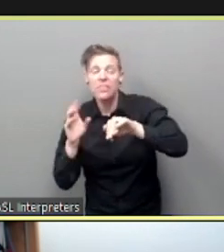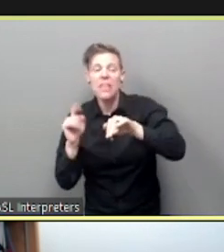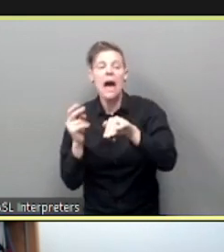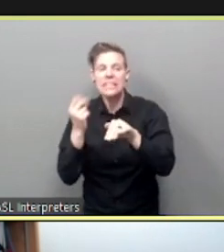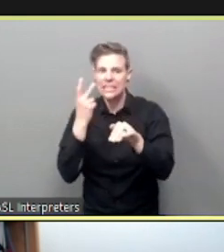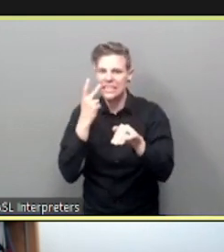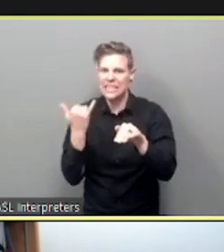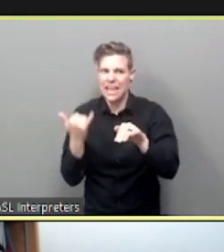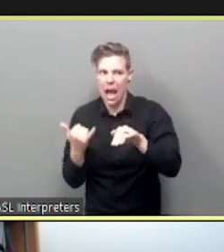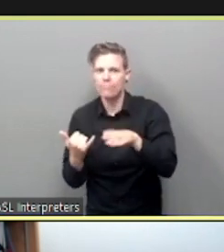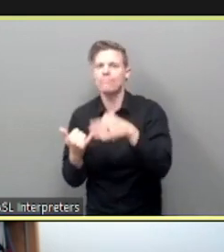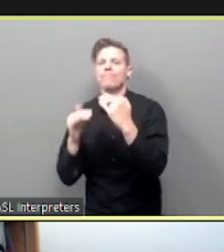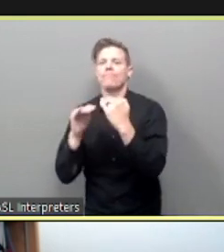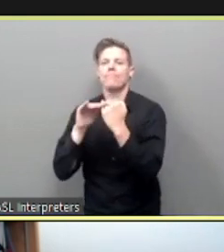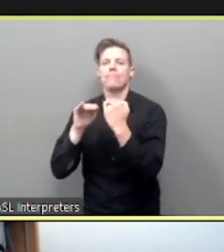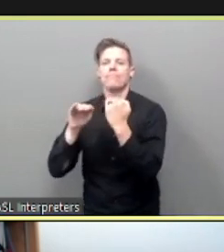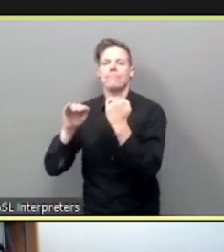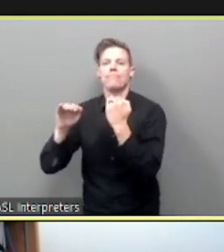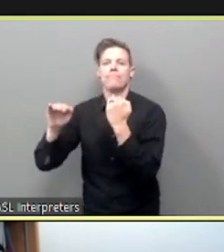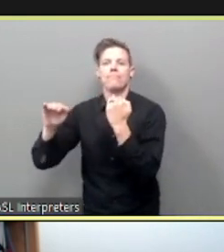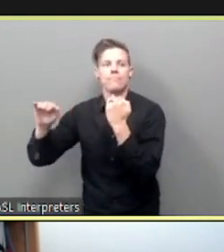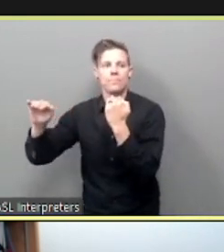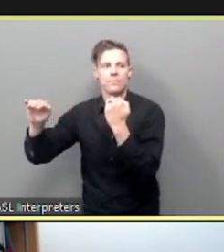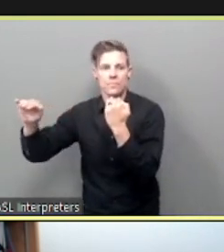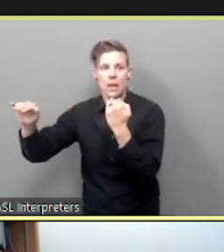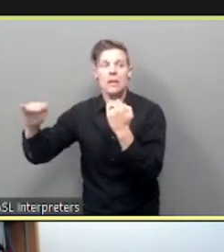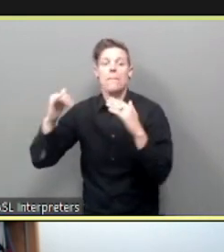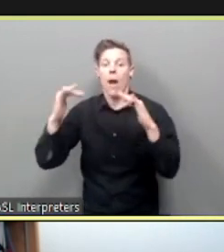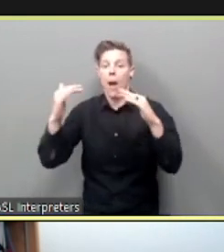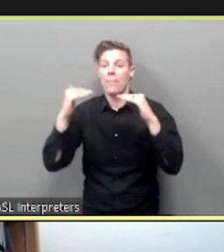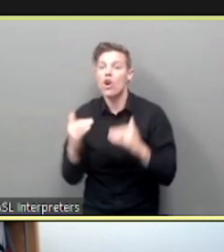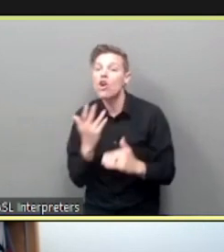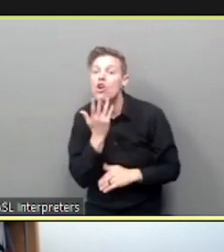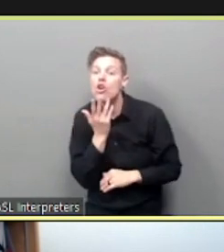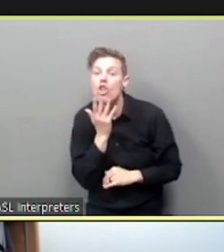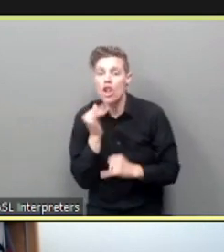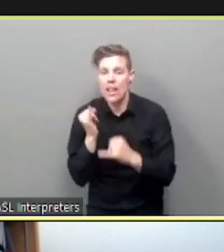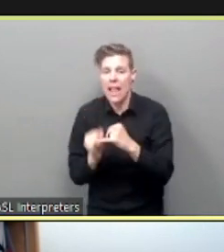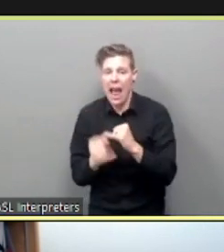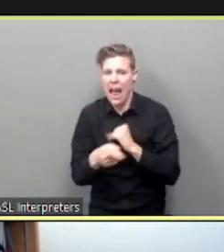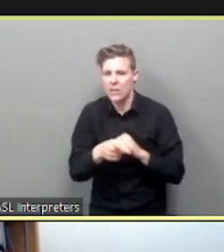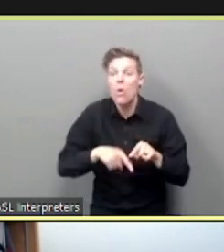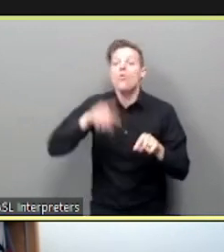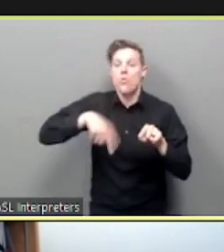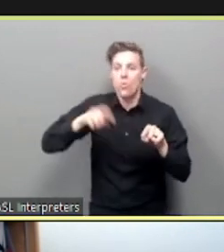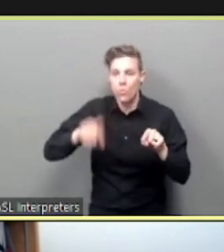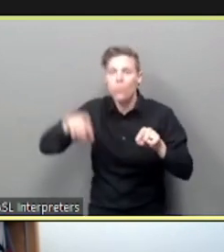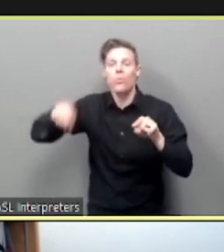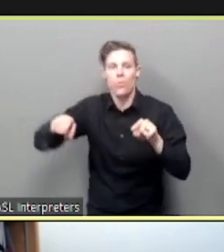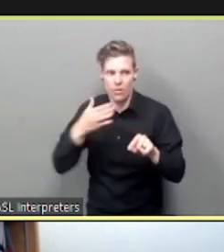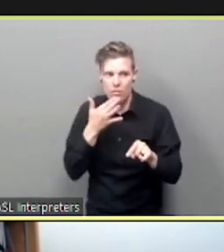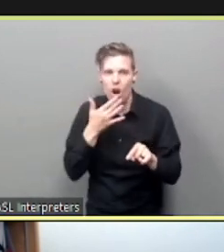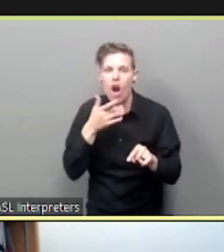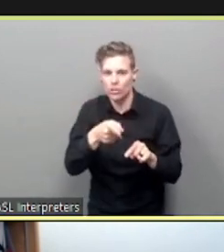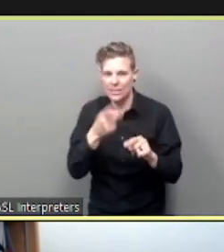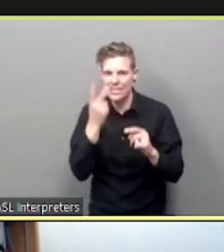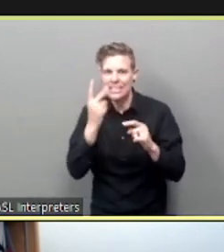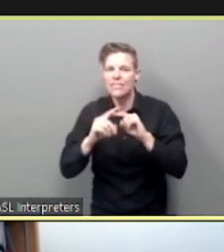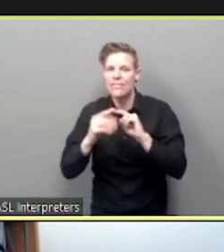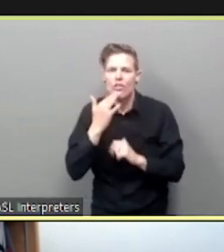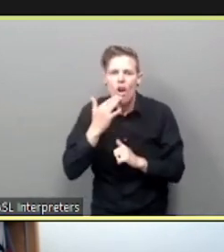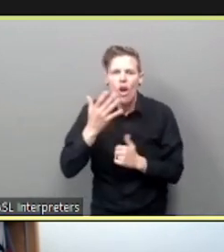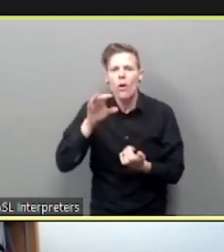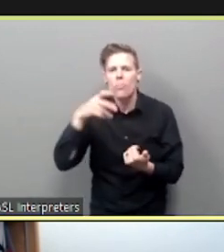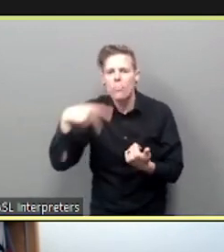plateaued. Down on the bottom of this slide, they're breaking down these cases by WHO